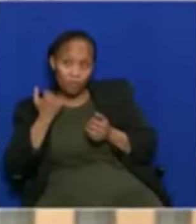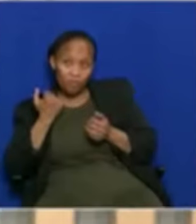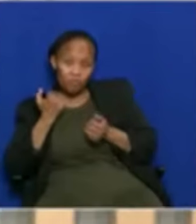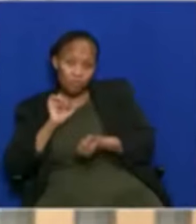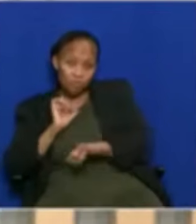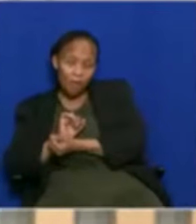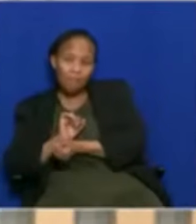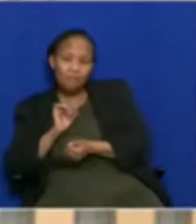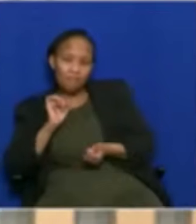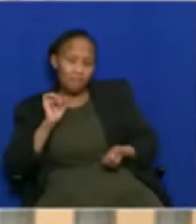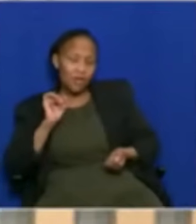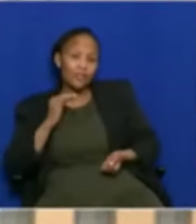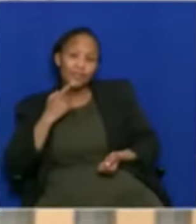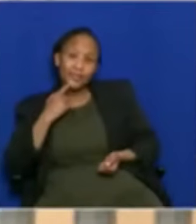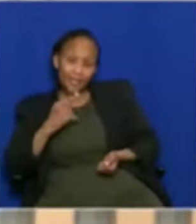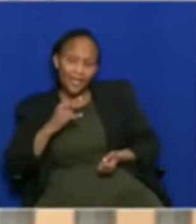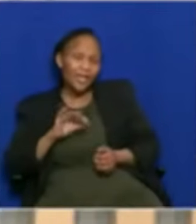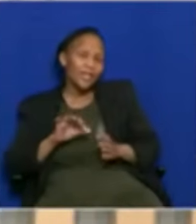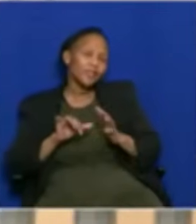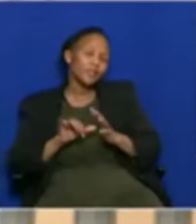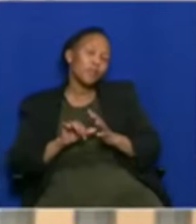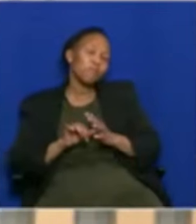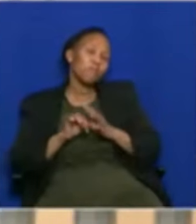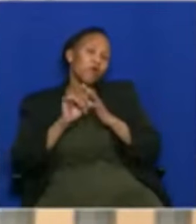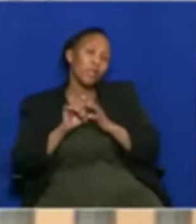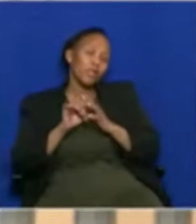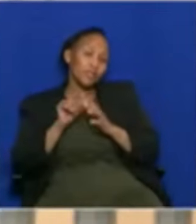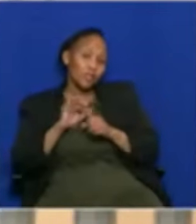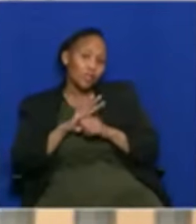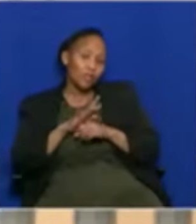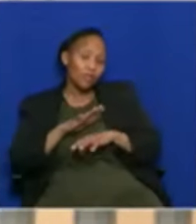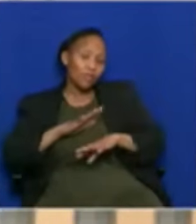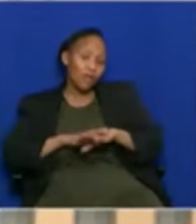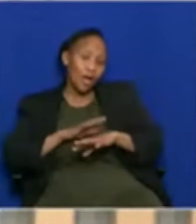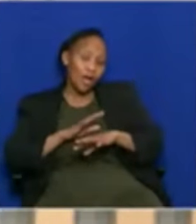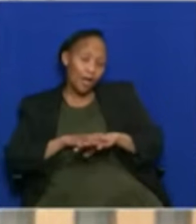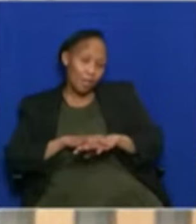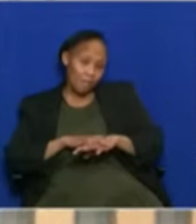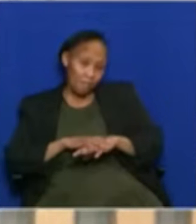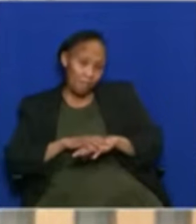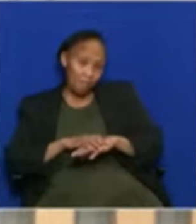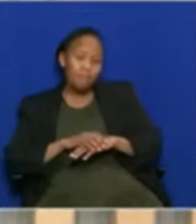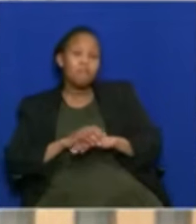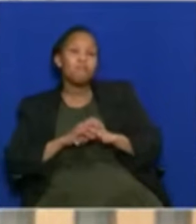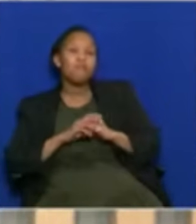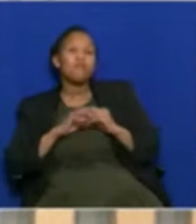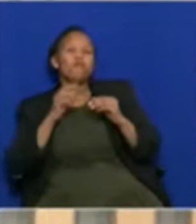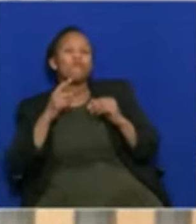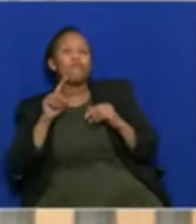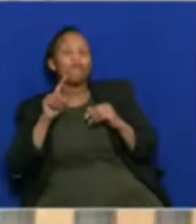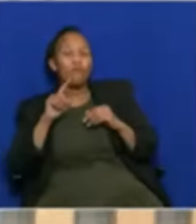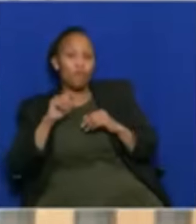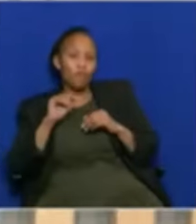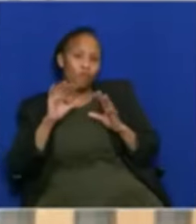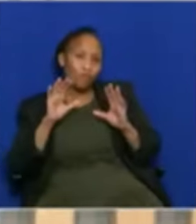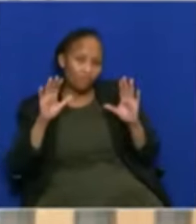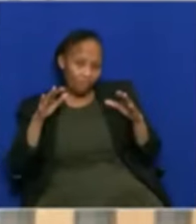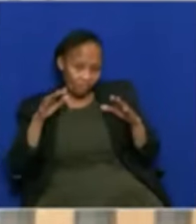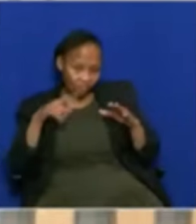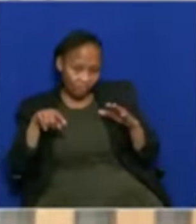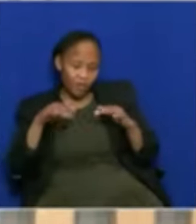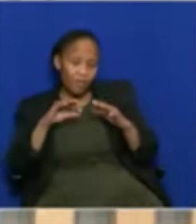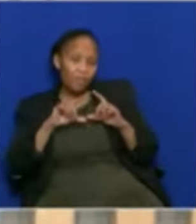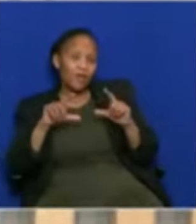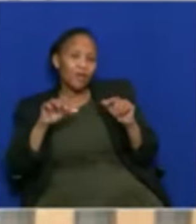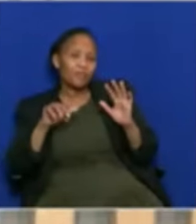critical covert crime intelligence at the second line of paragraph 6. He notes, I also cannot understand